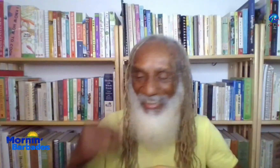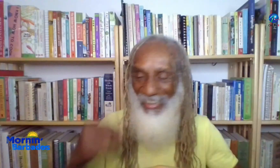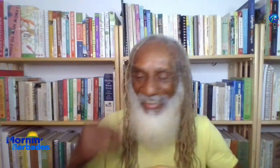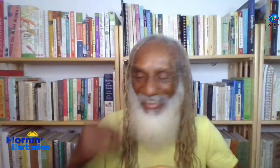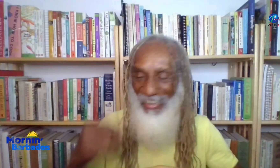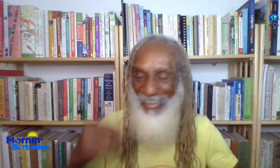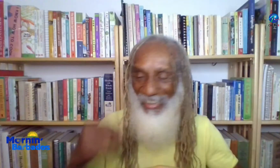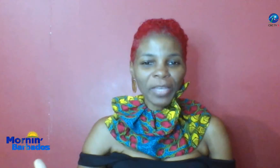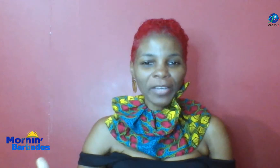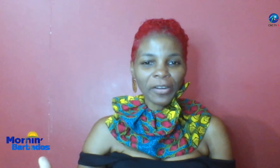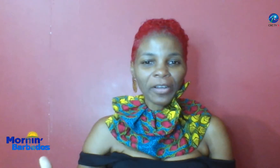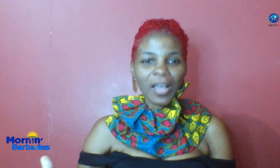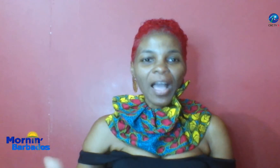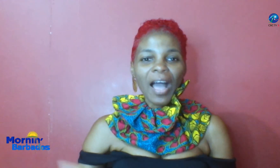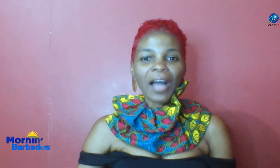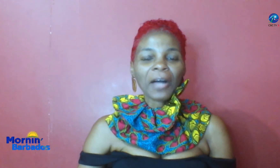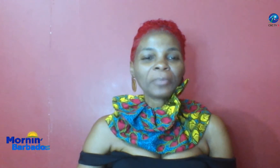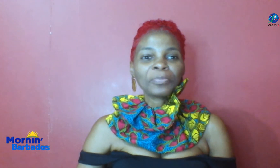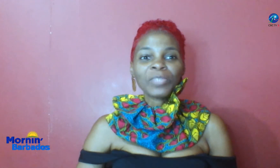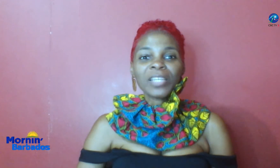call it the cocoa in Jamaica.